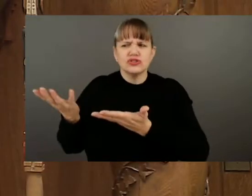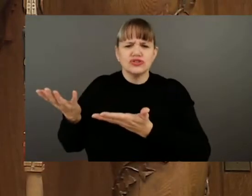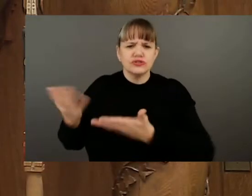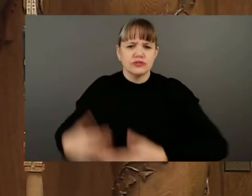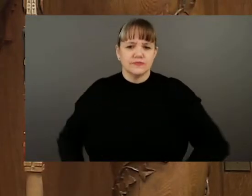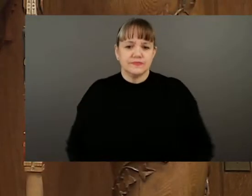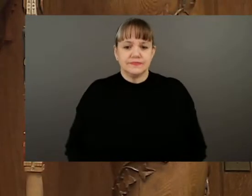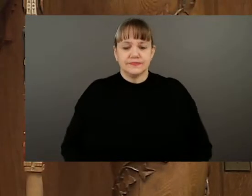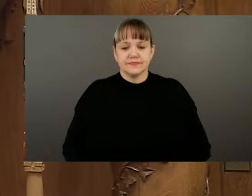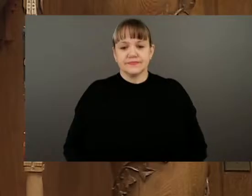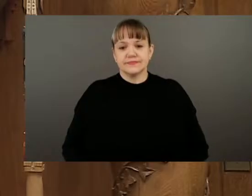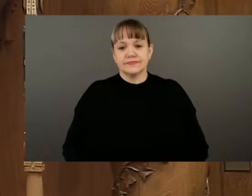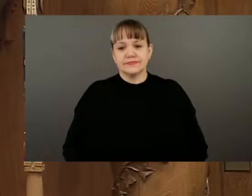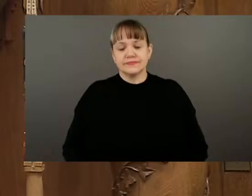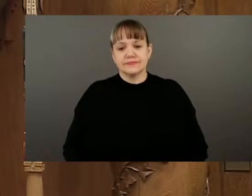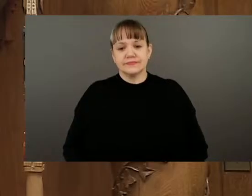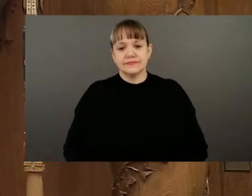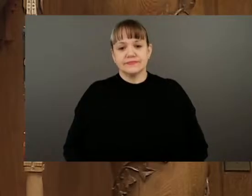Minister of Environment.